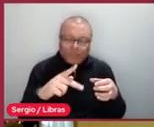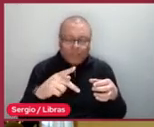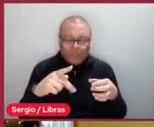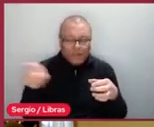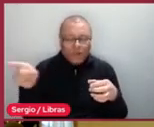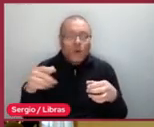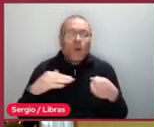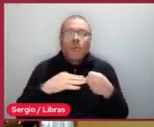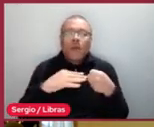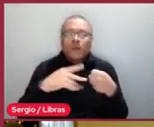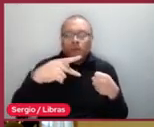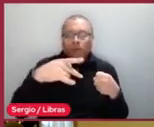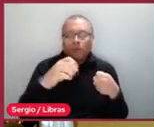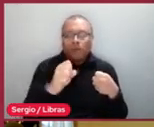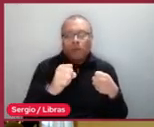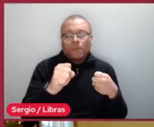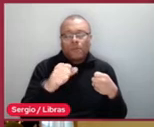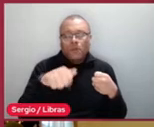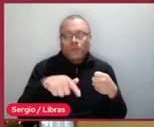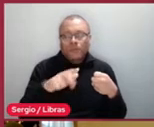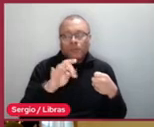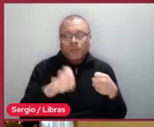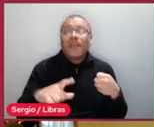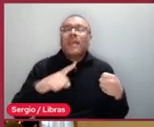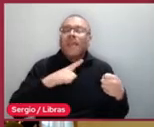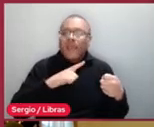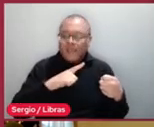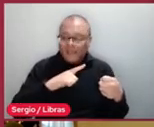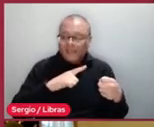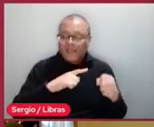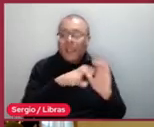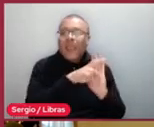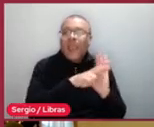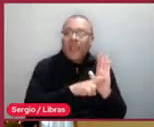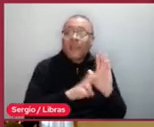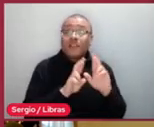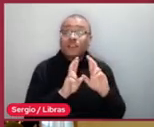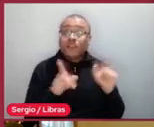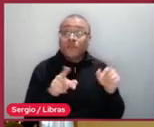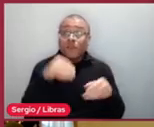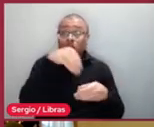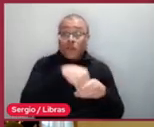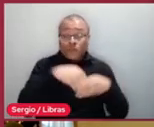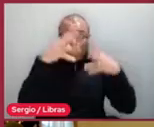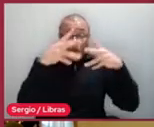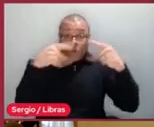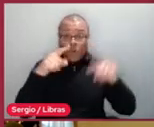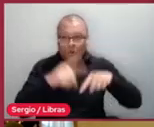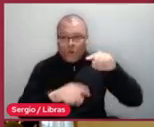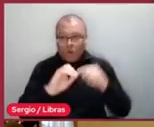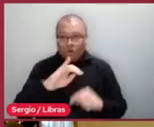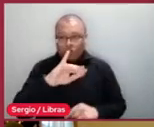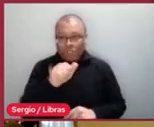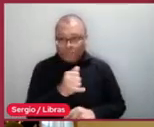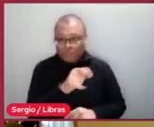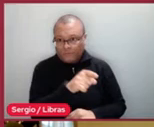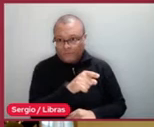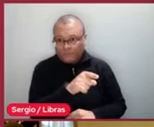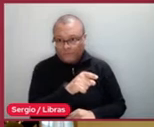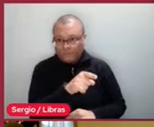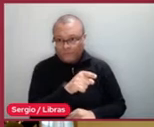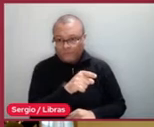the concept of table inheritance, but it's different than what object-oriented programming is.